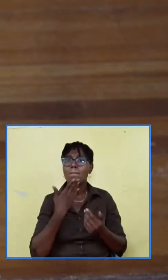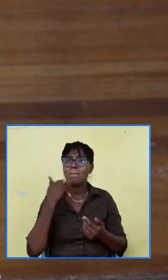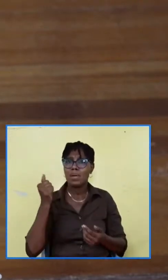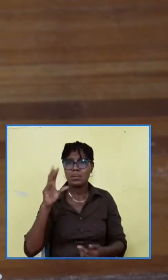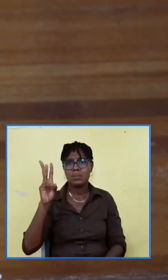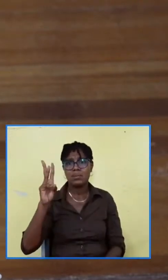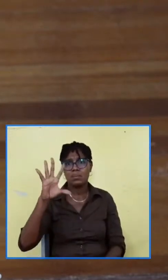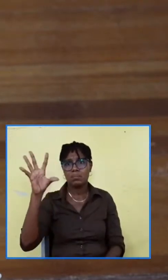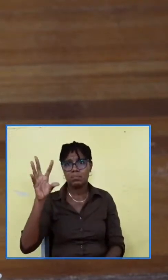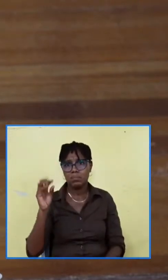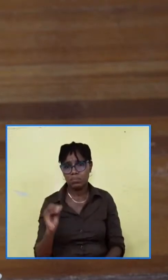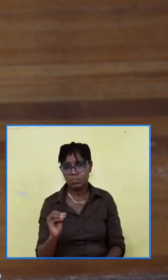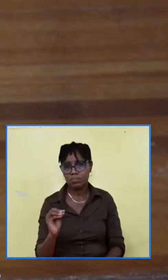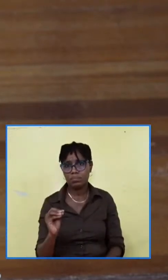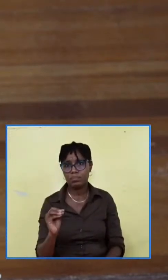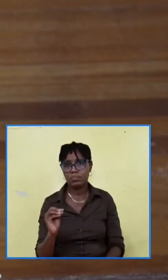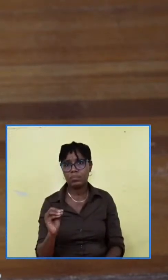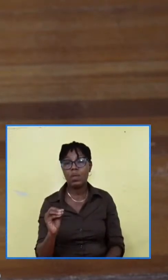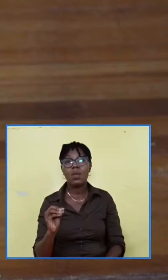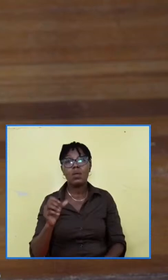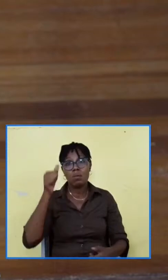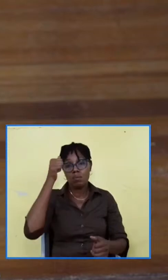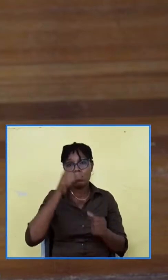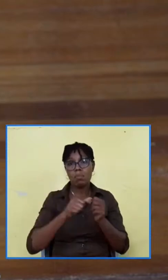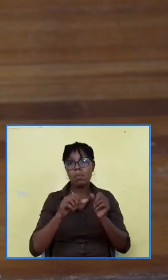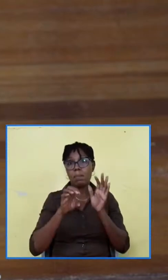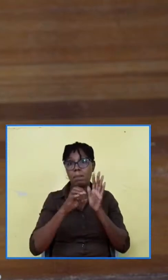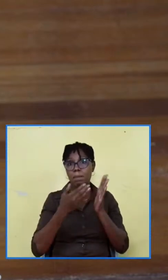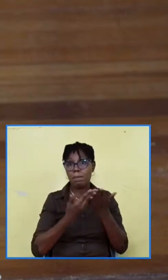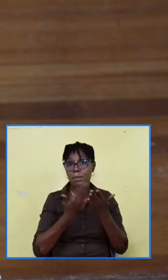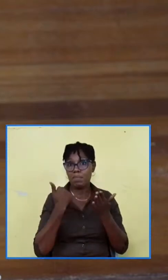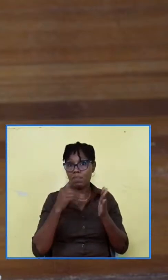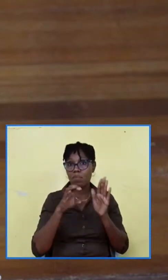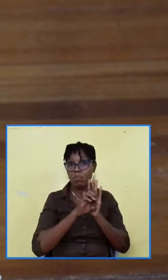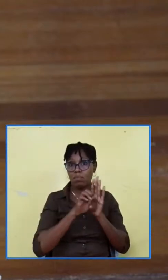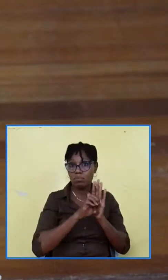mentioned earlier, New Zealand is exceptional in this. It's not